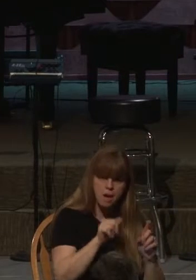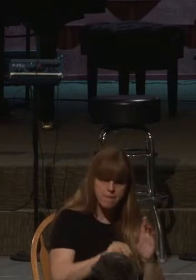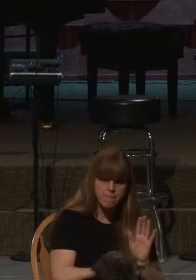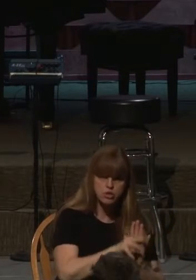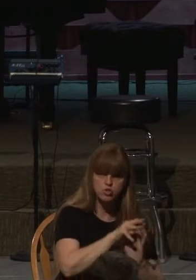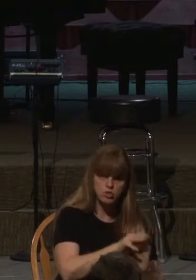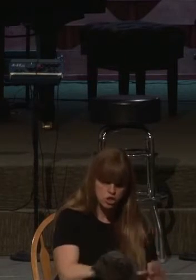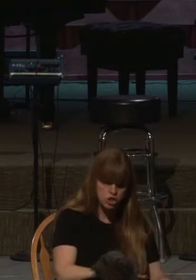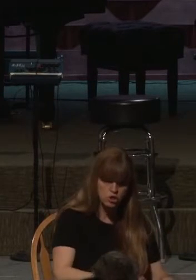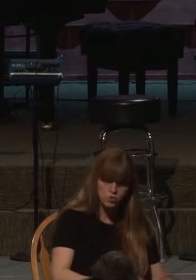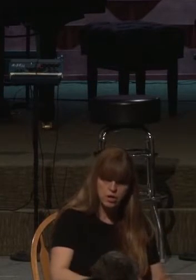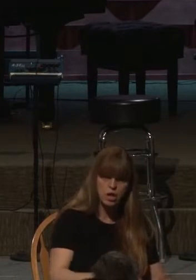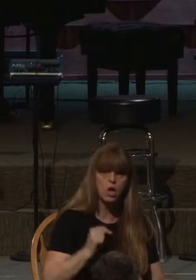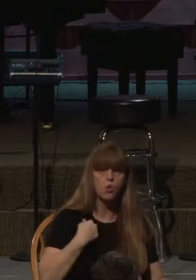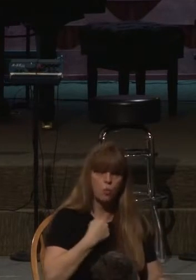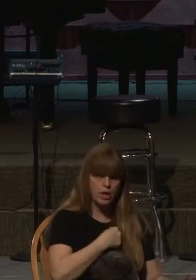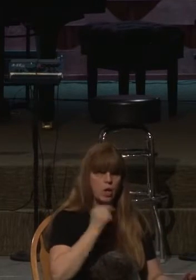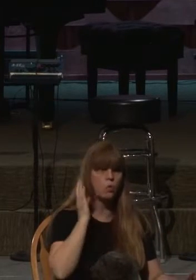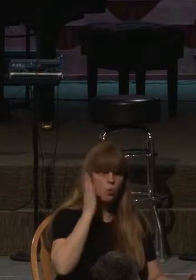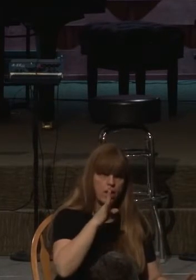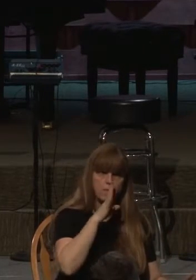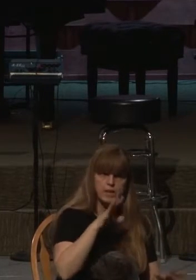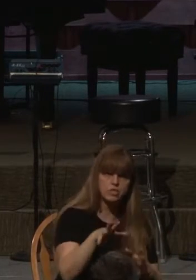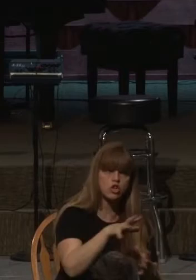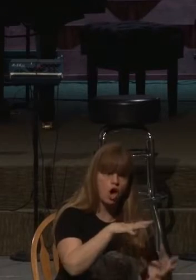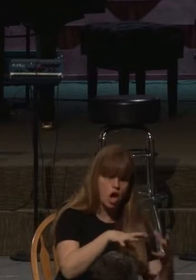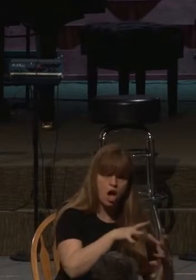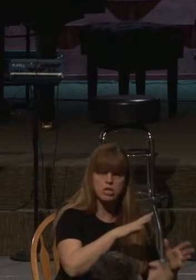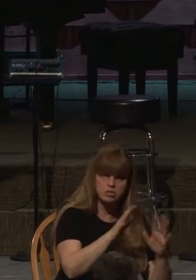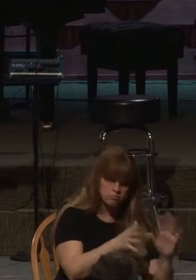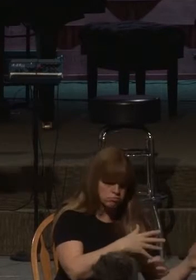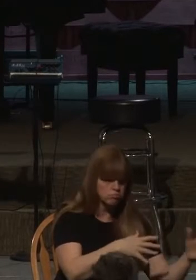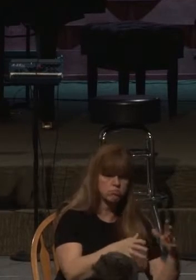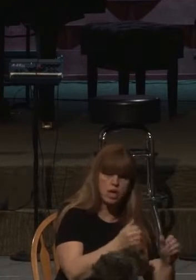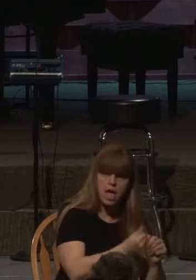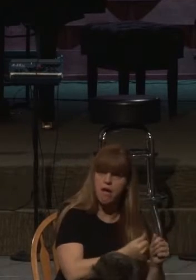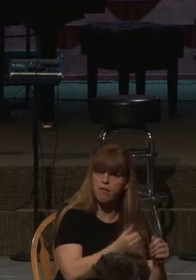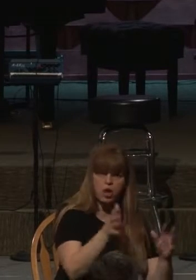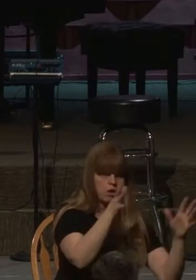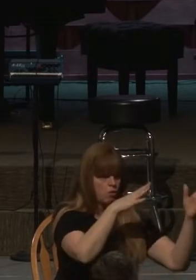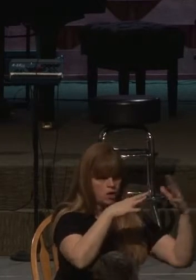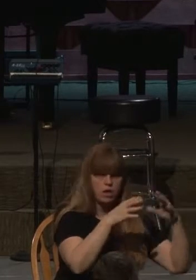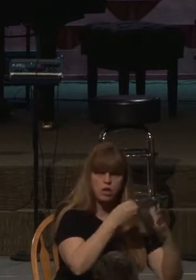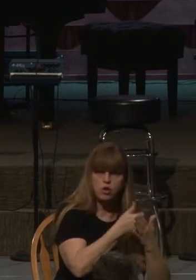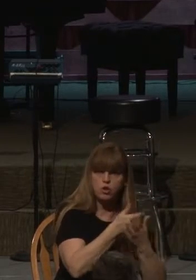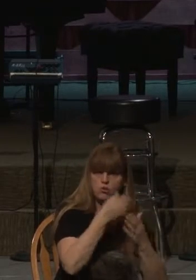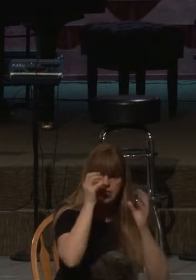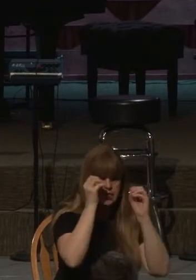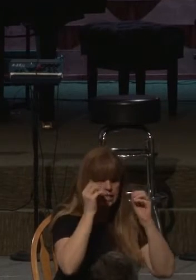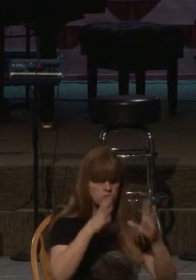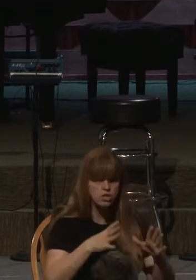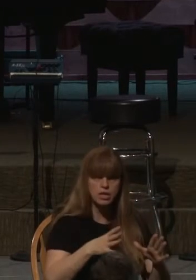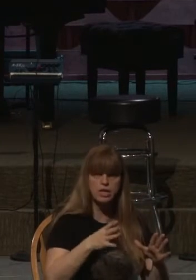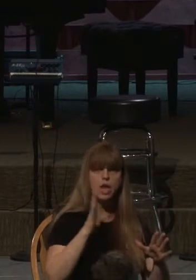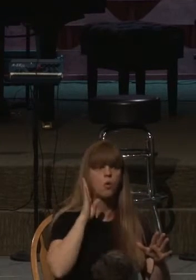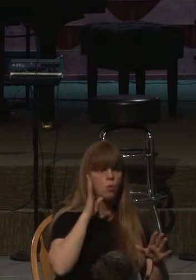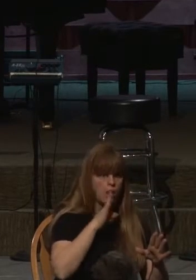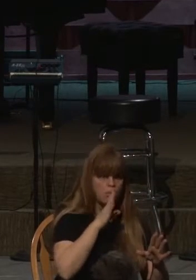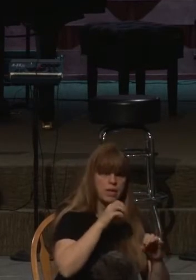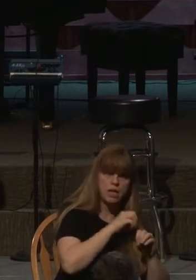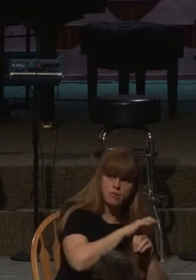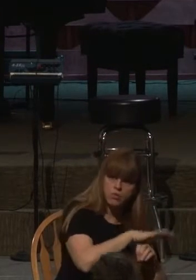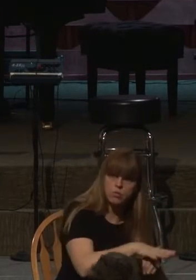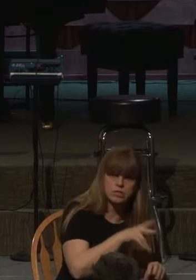children, and we will be tossed and blown about by every wind of new teaching, and we will be influenced when